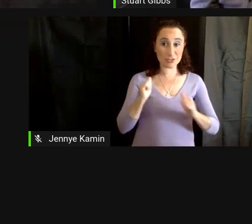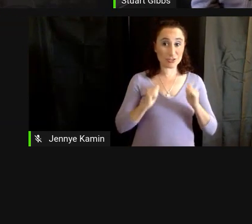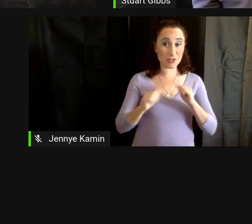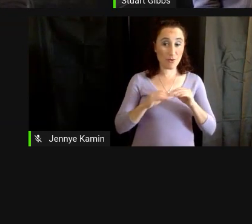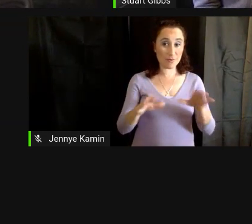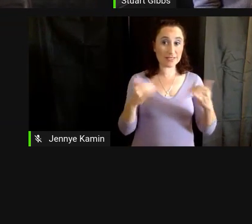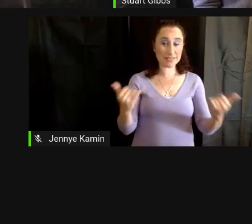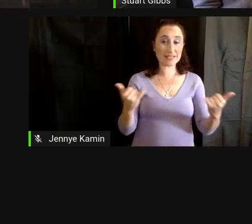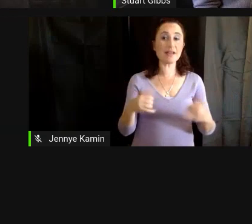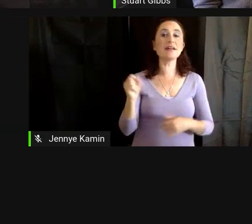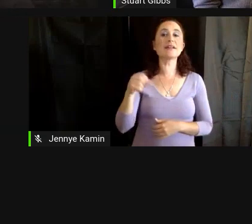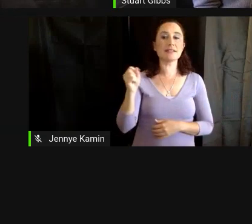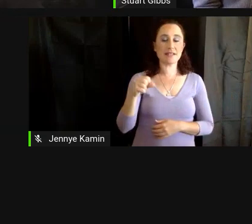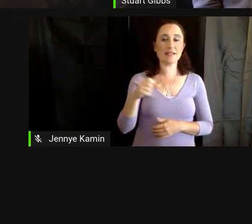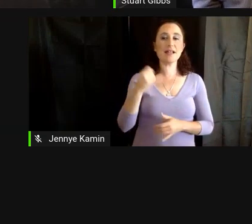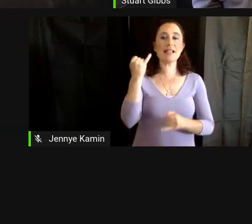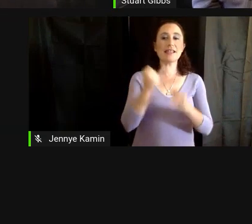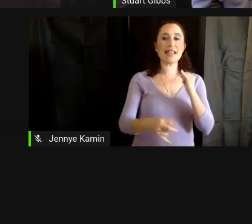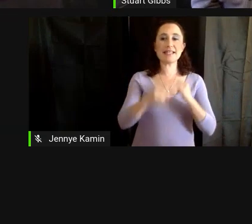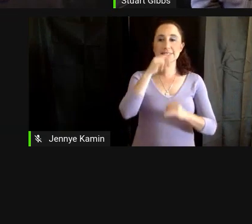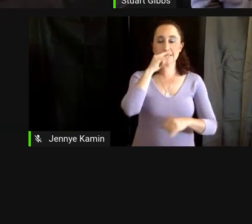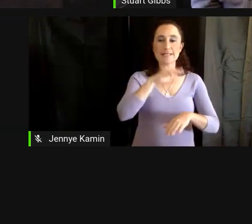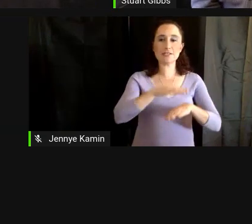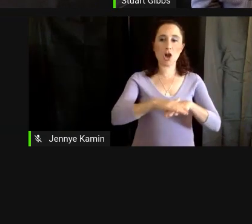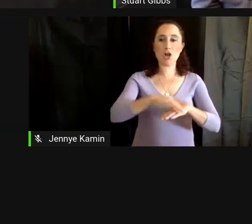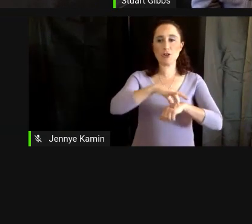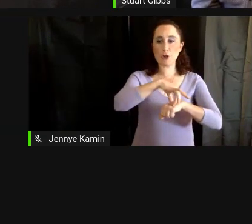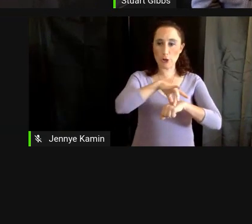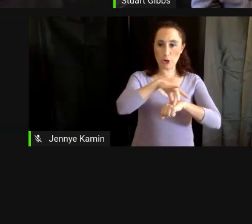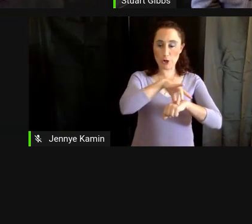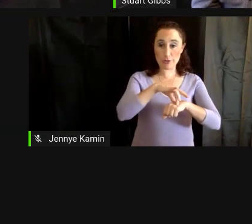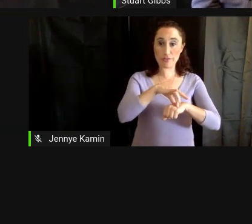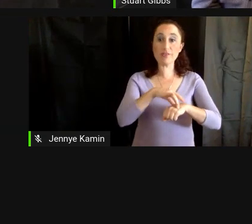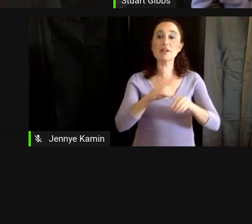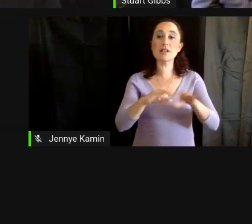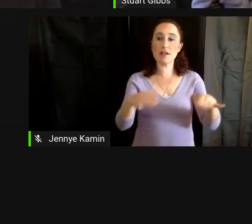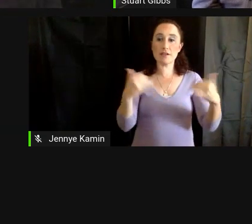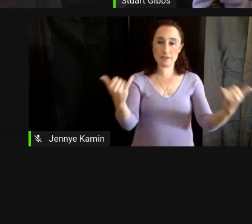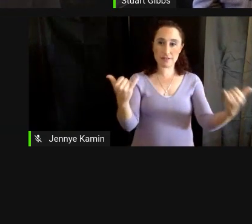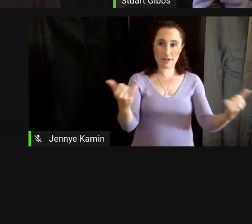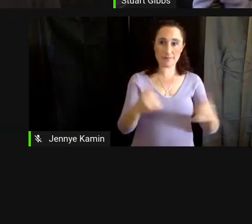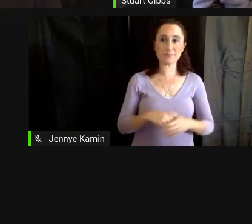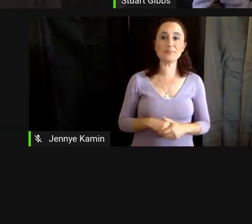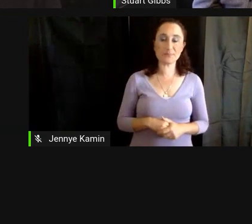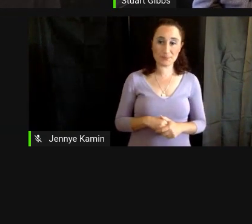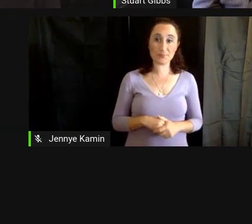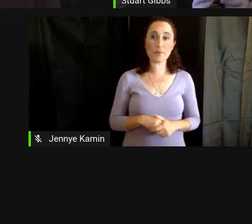now. Yes, so The Last Kids on Earth is out now.